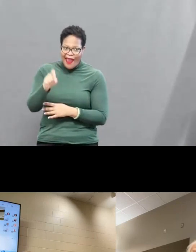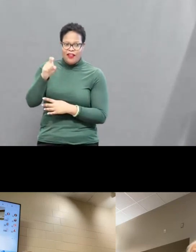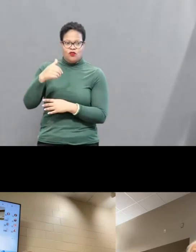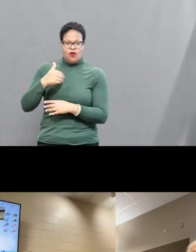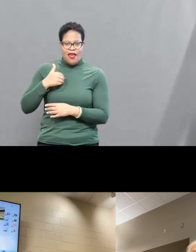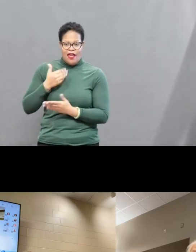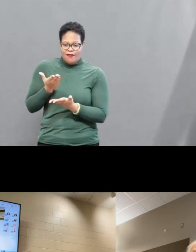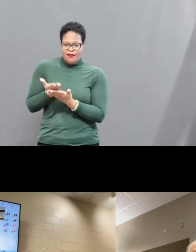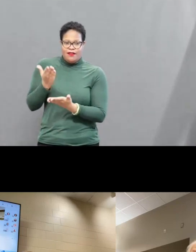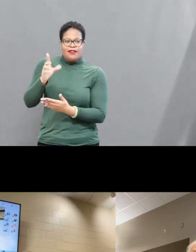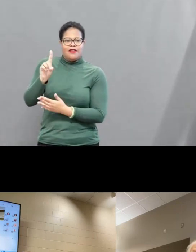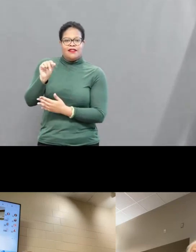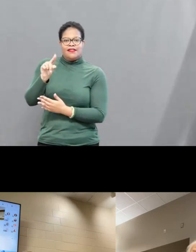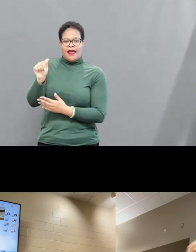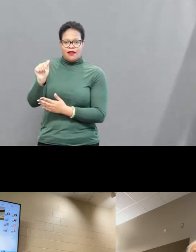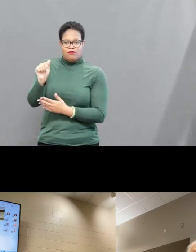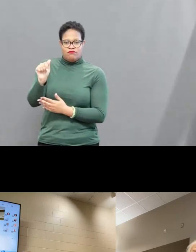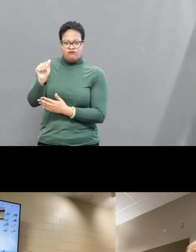data.